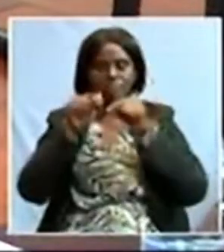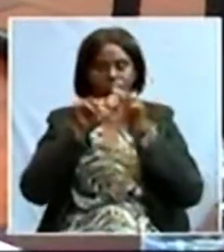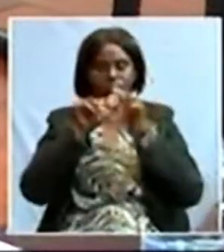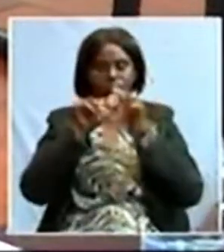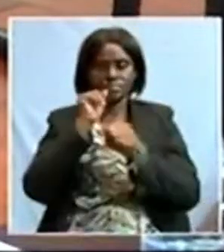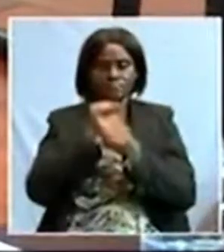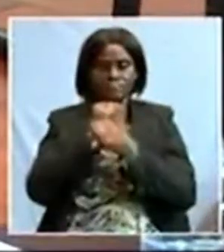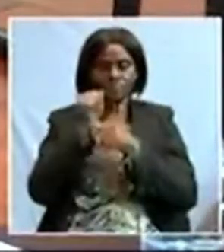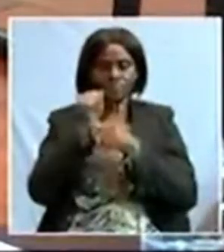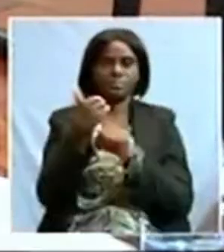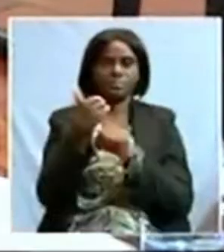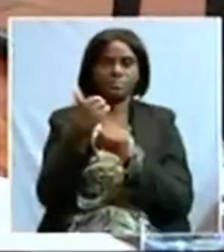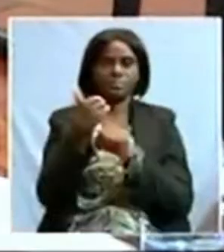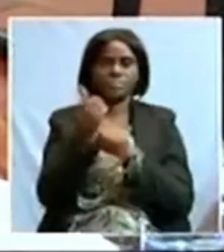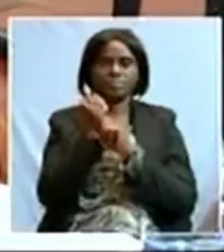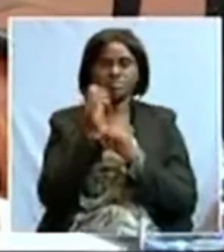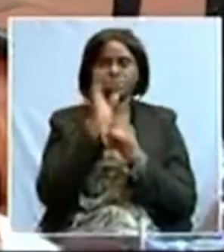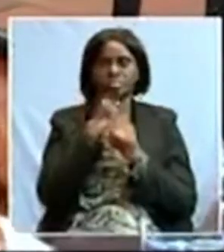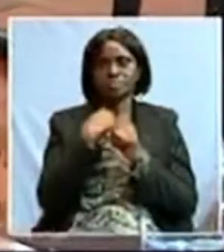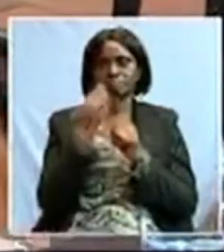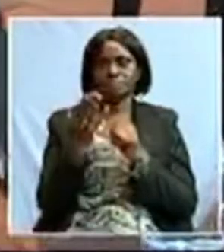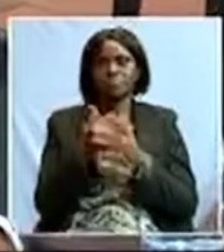annual plan is achieved.